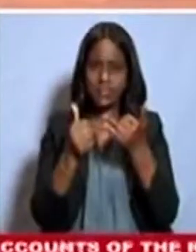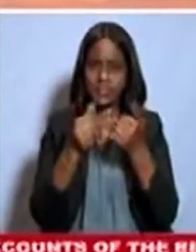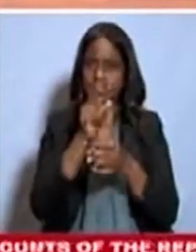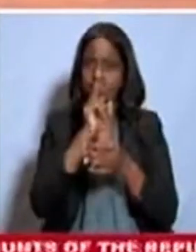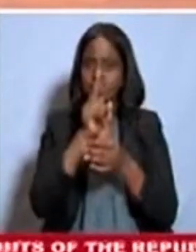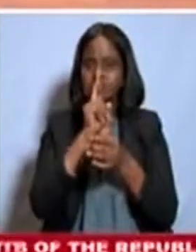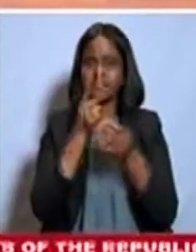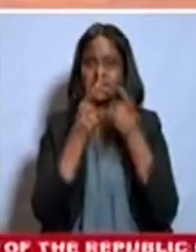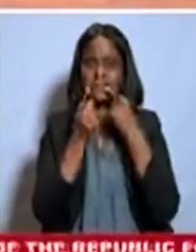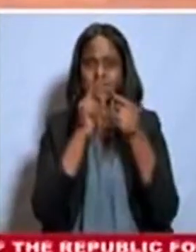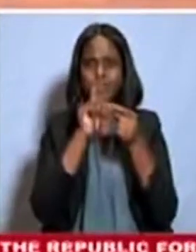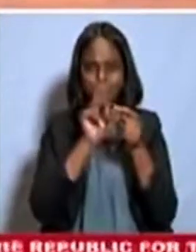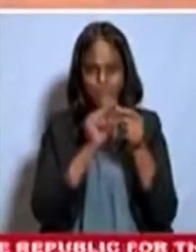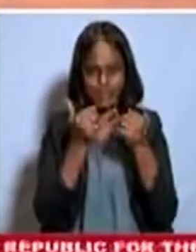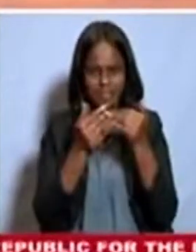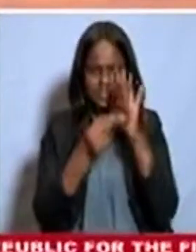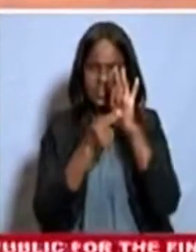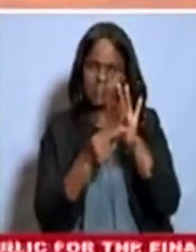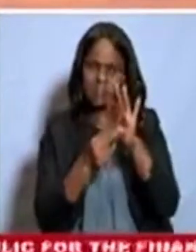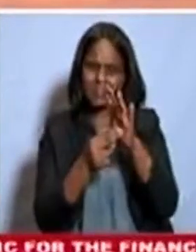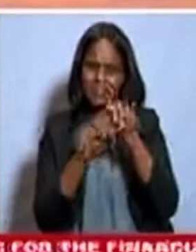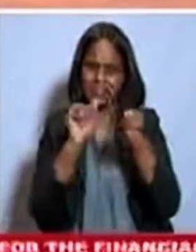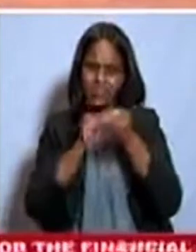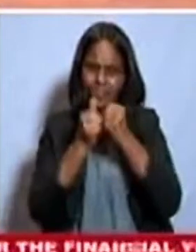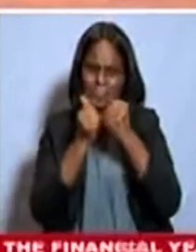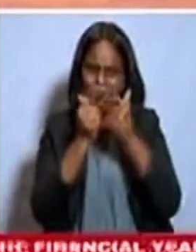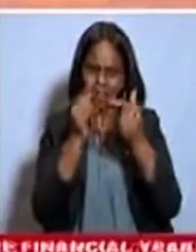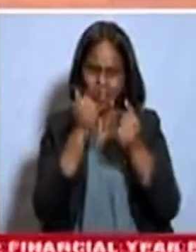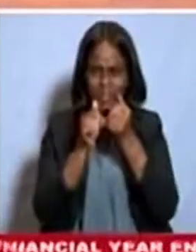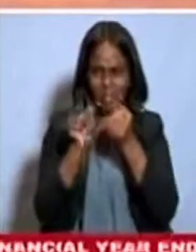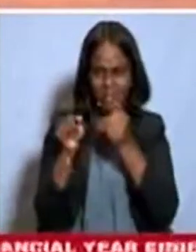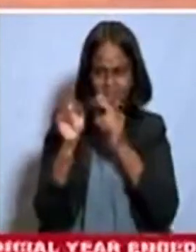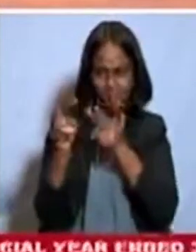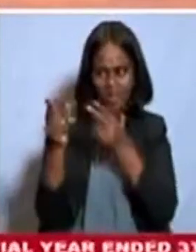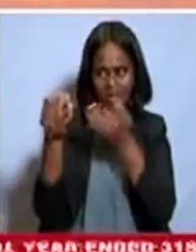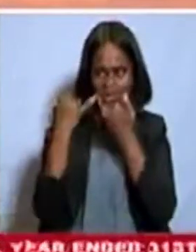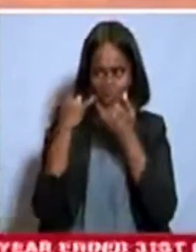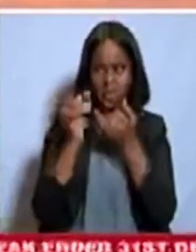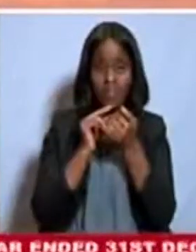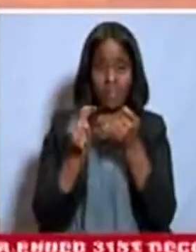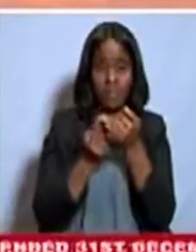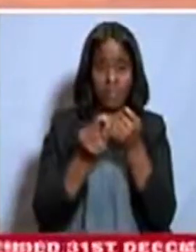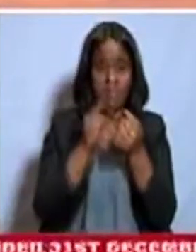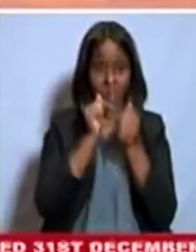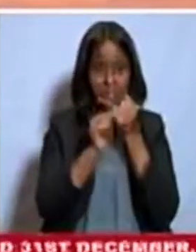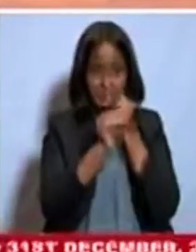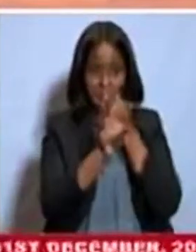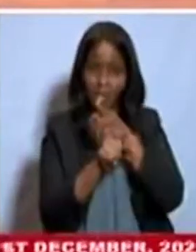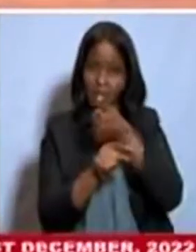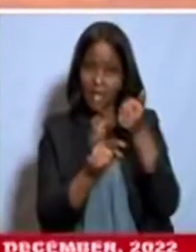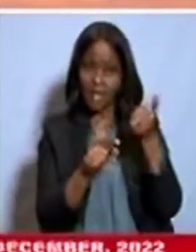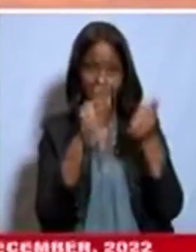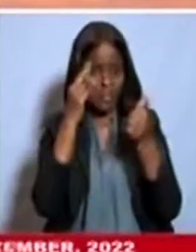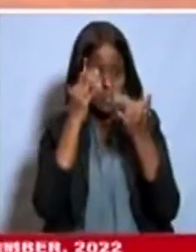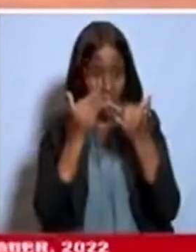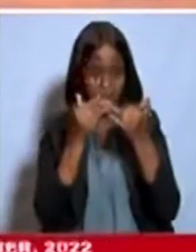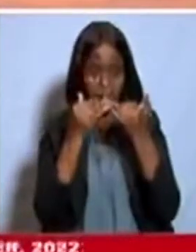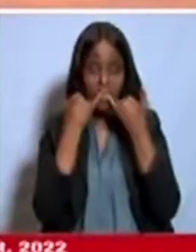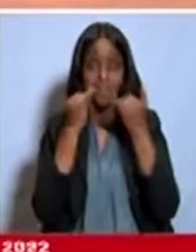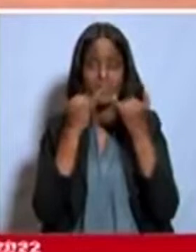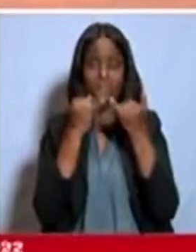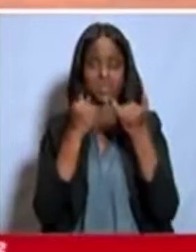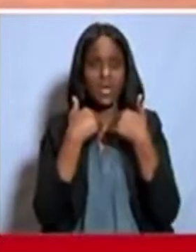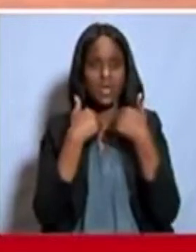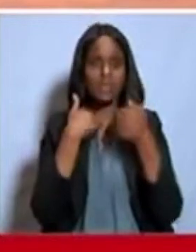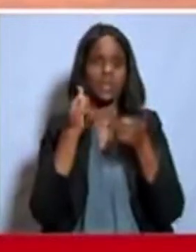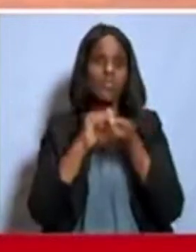factual, because now we appear to be at sea. Because the response we are told is it was because of other reasons. Now we are told there's